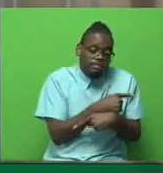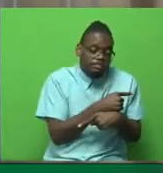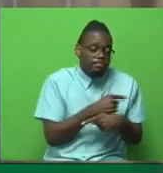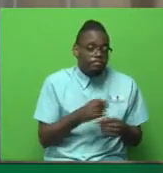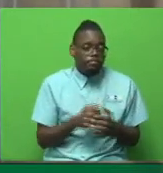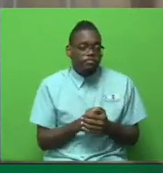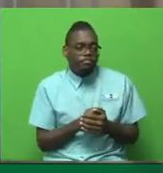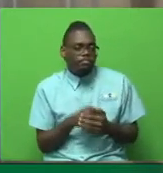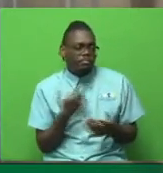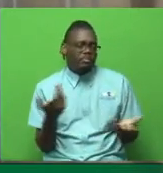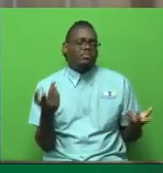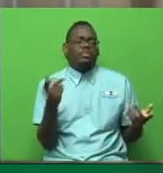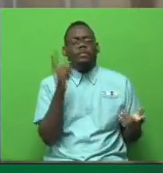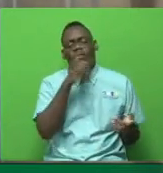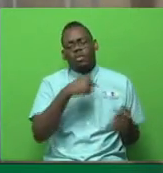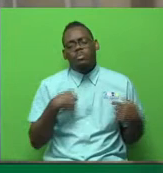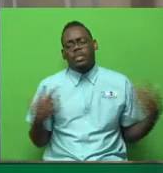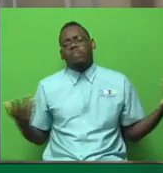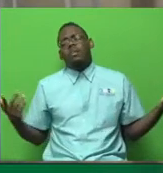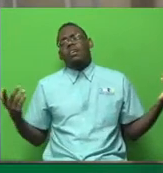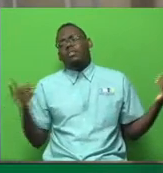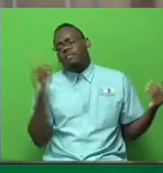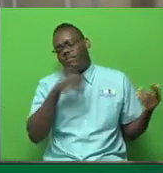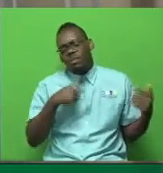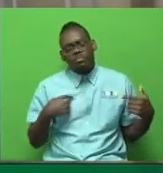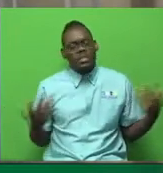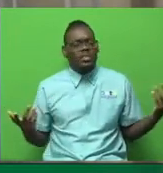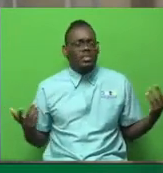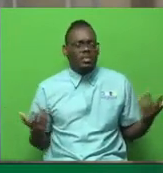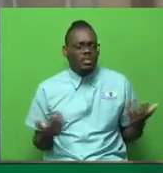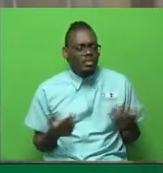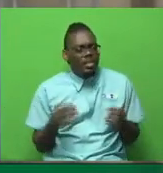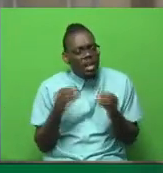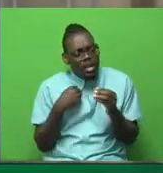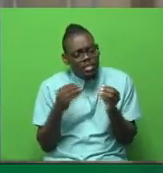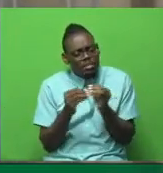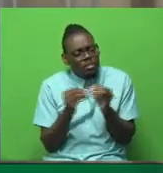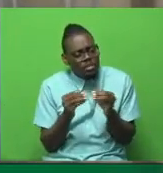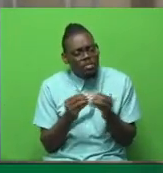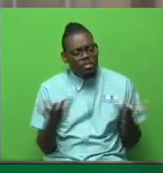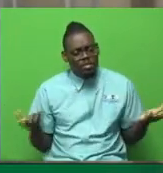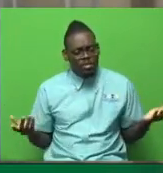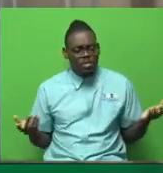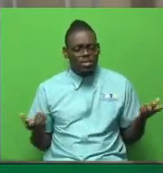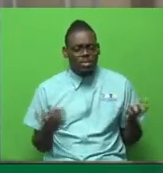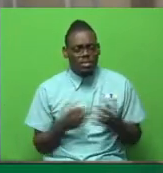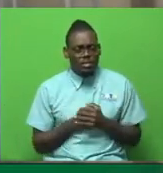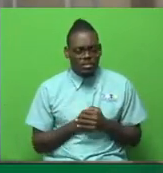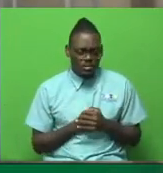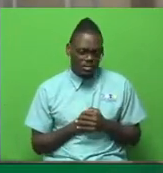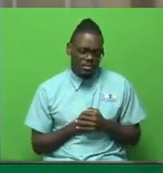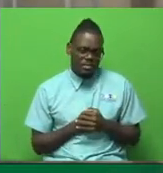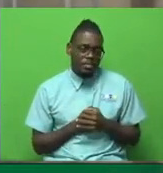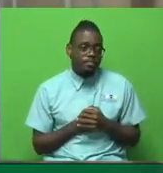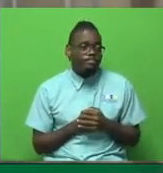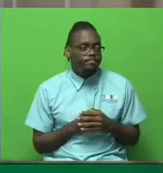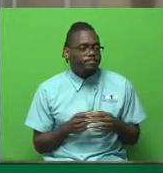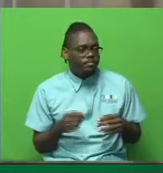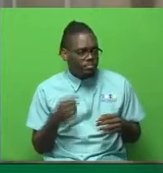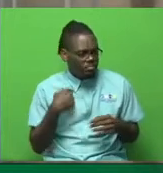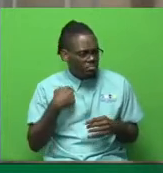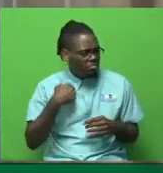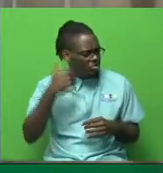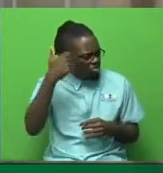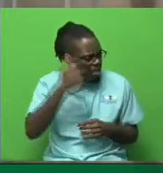there's more this one-off brand completely ignores the plights of parents